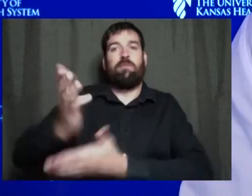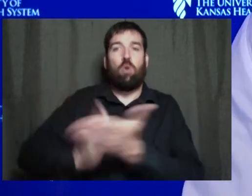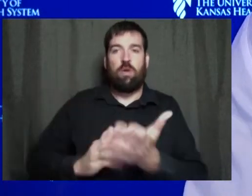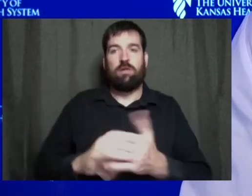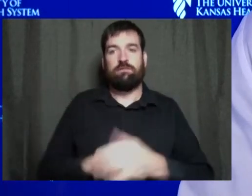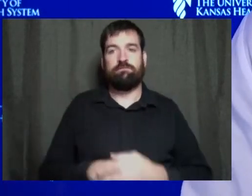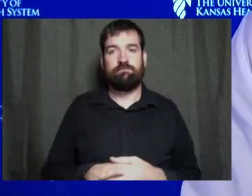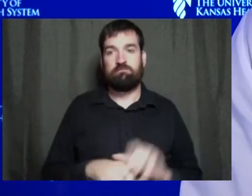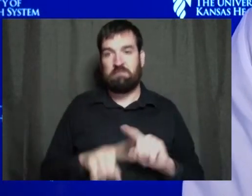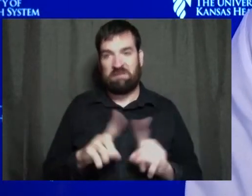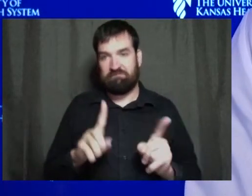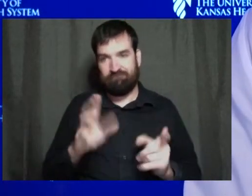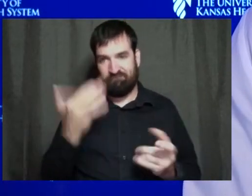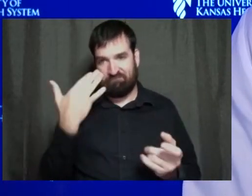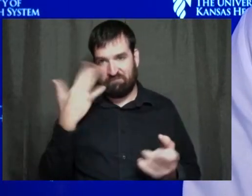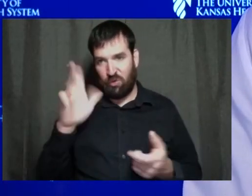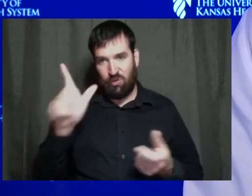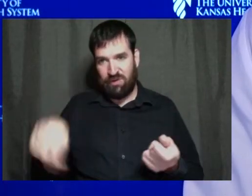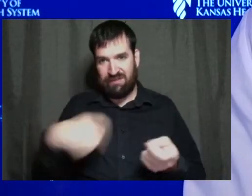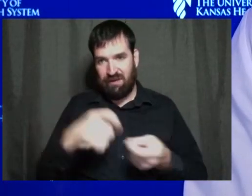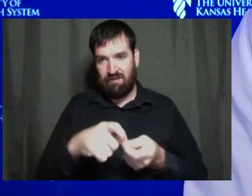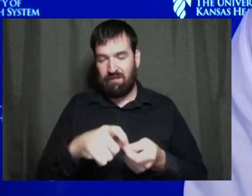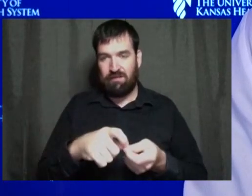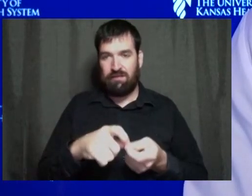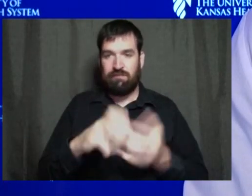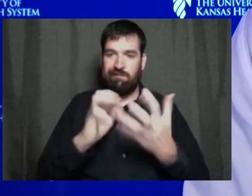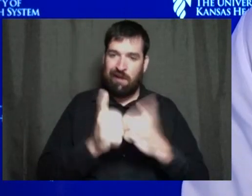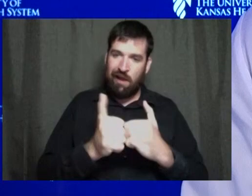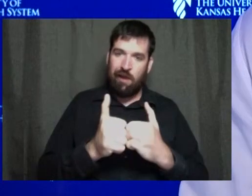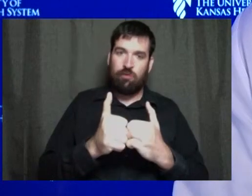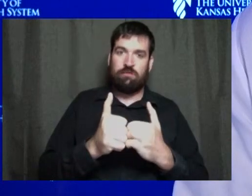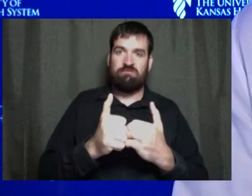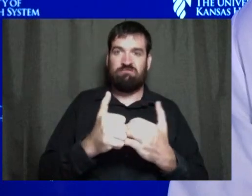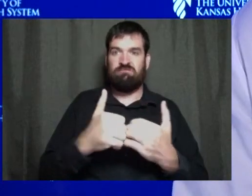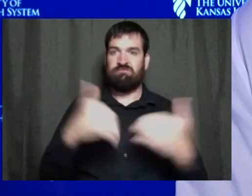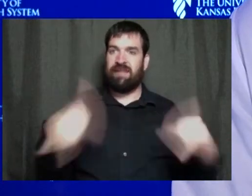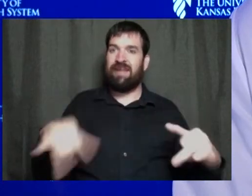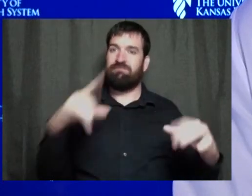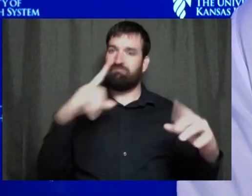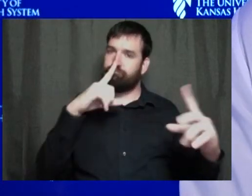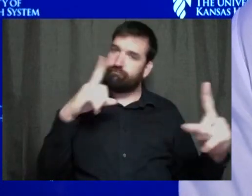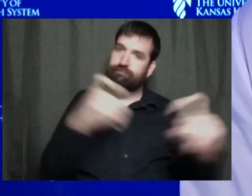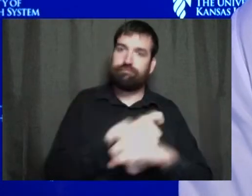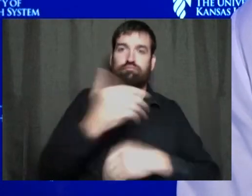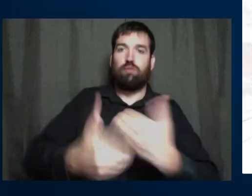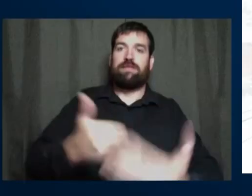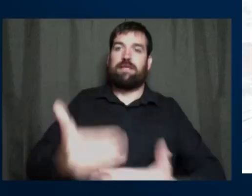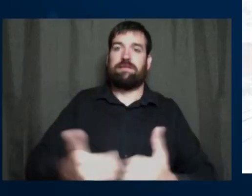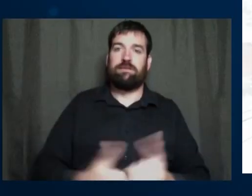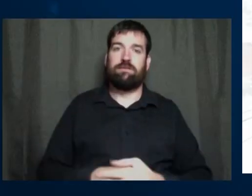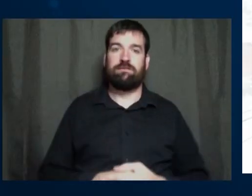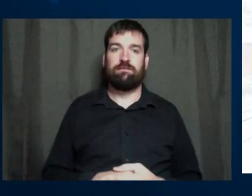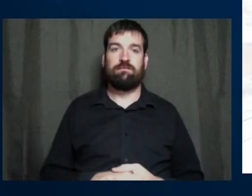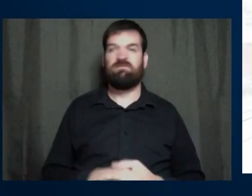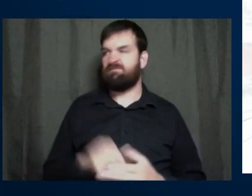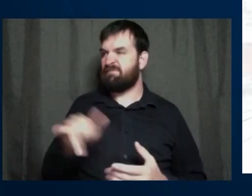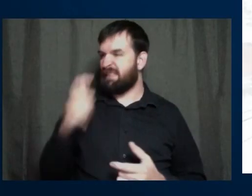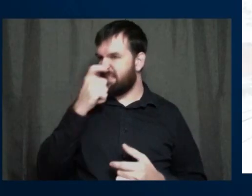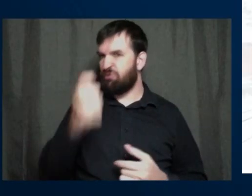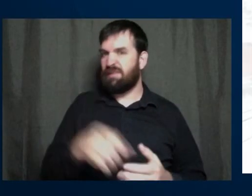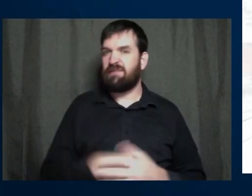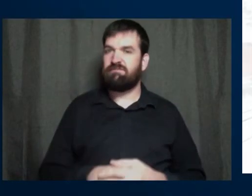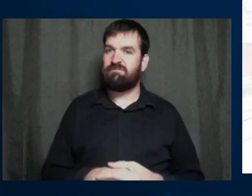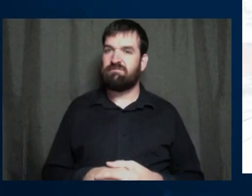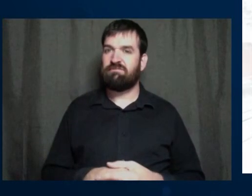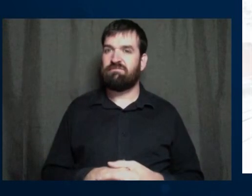don't know exactly all the interplay of all the complex processes during that time. That's an interesting question because I am hearing